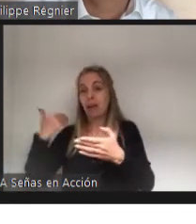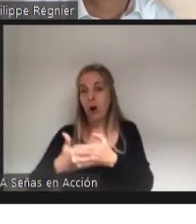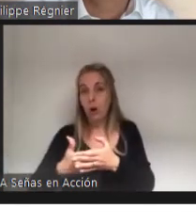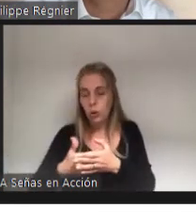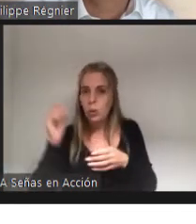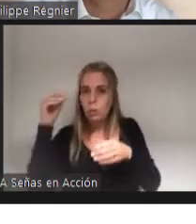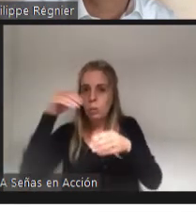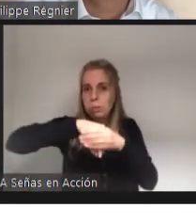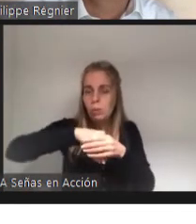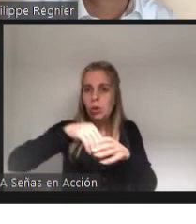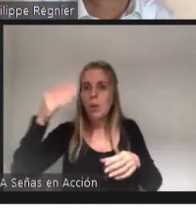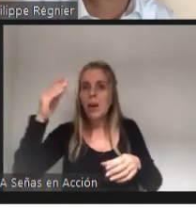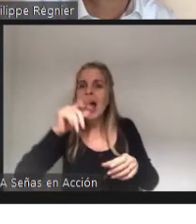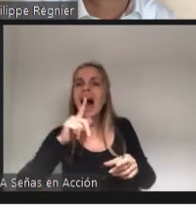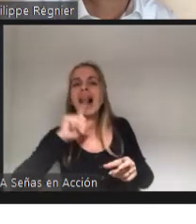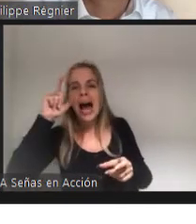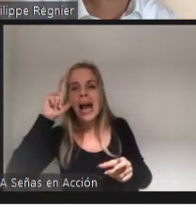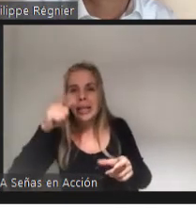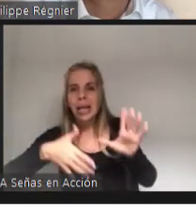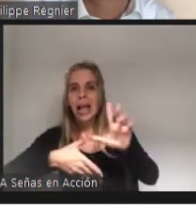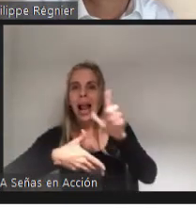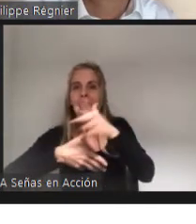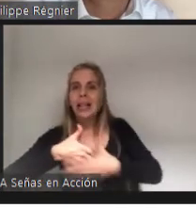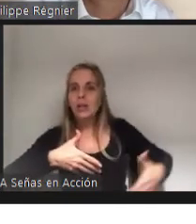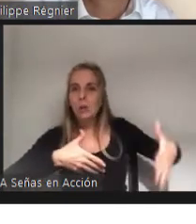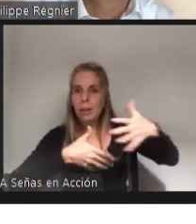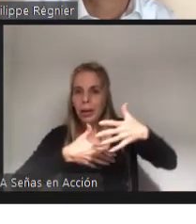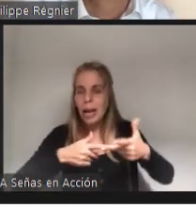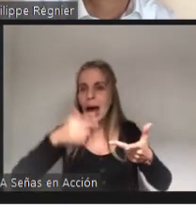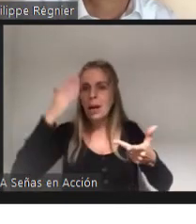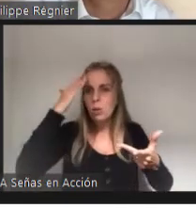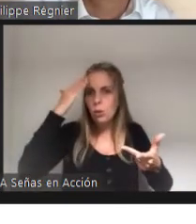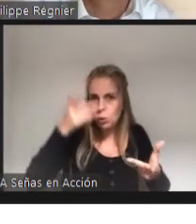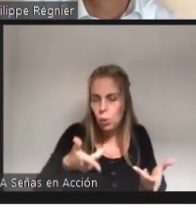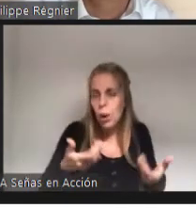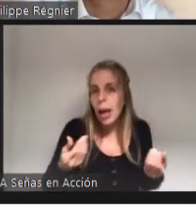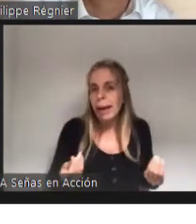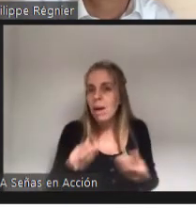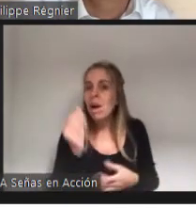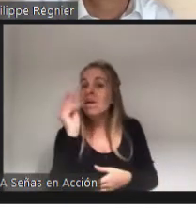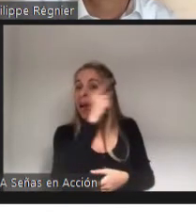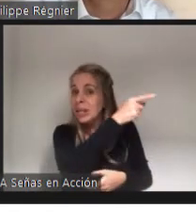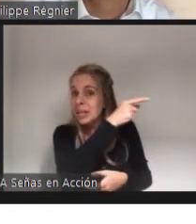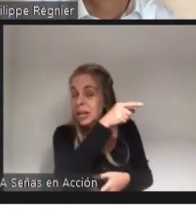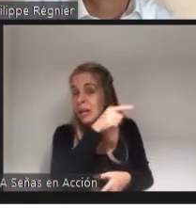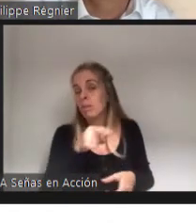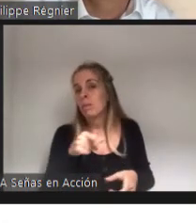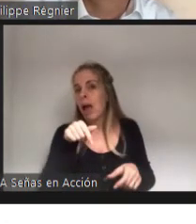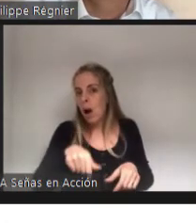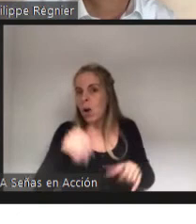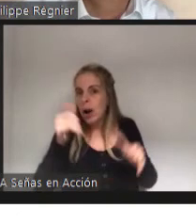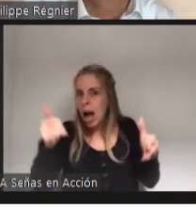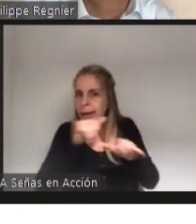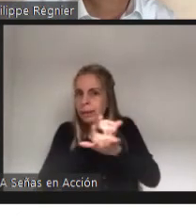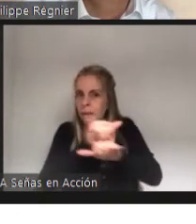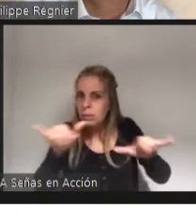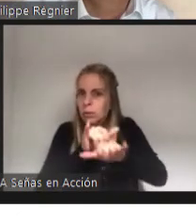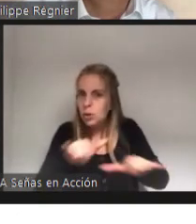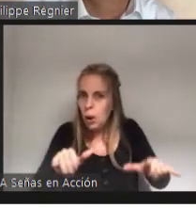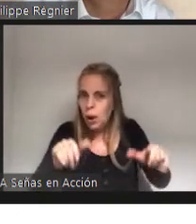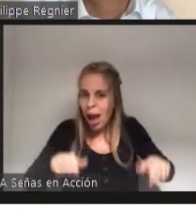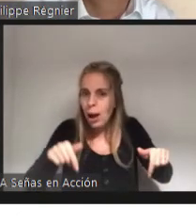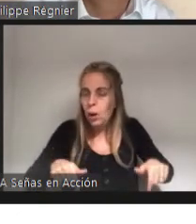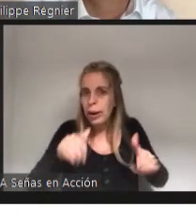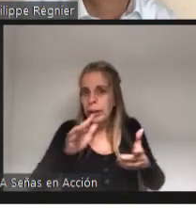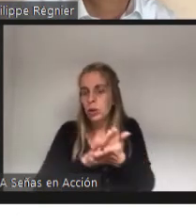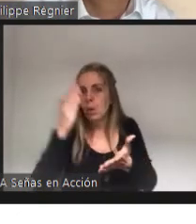started having Latin American art come down our land, the fact that in Brazil we have the discussion that is happening